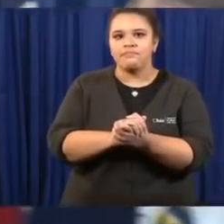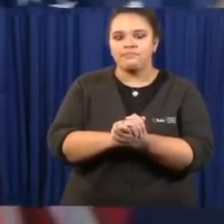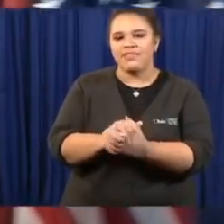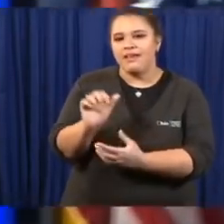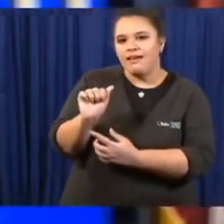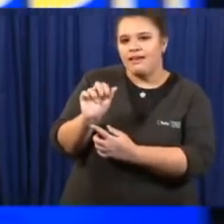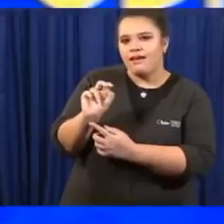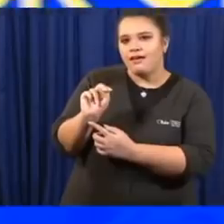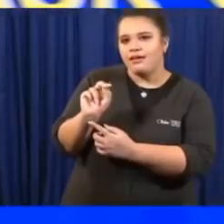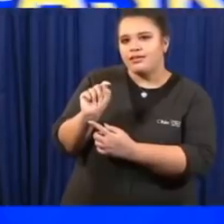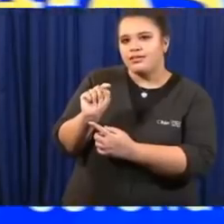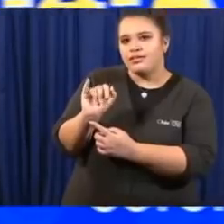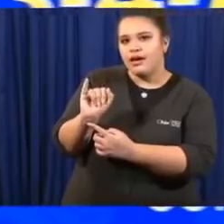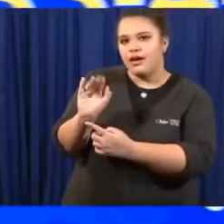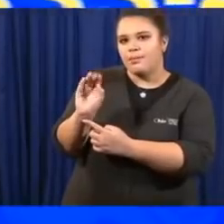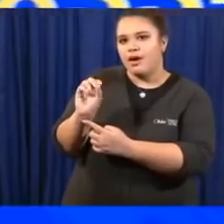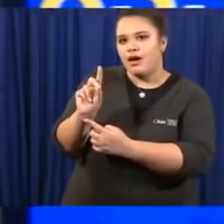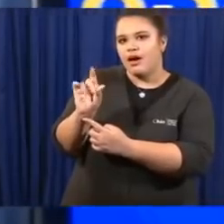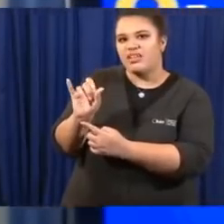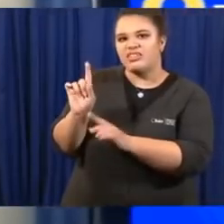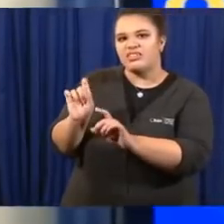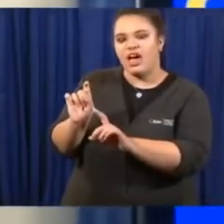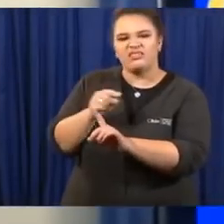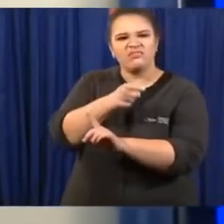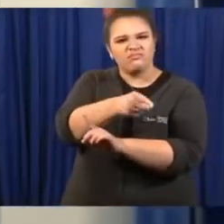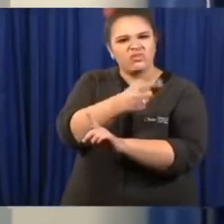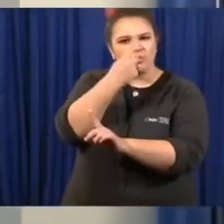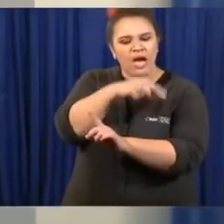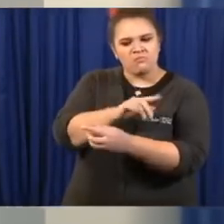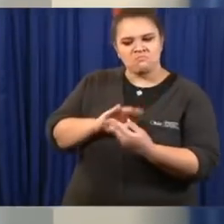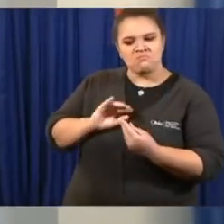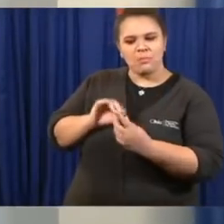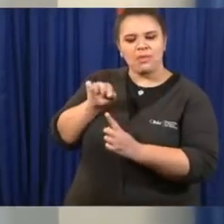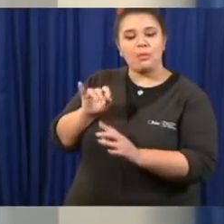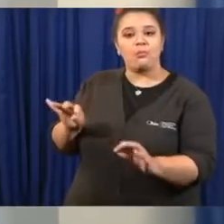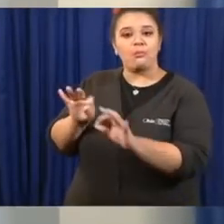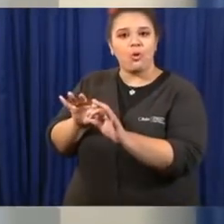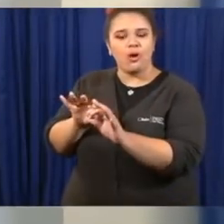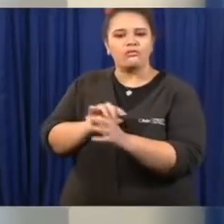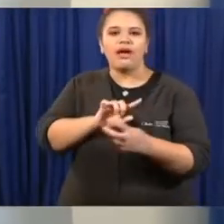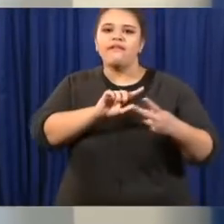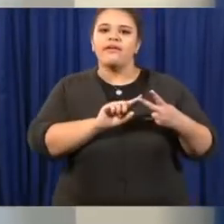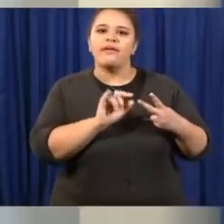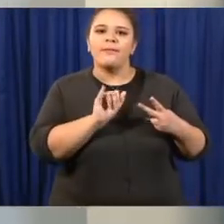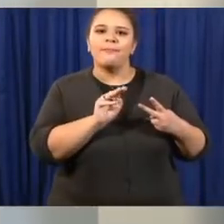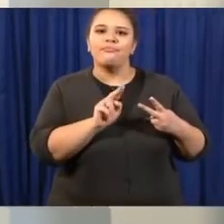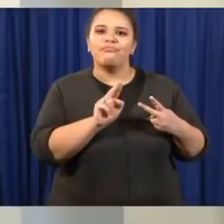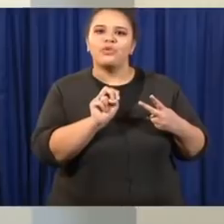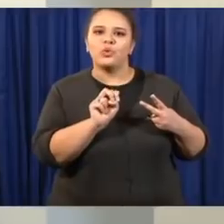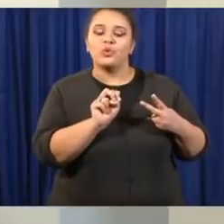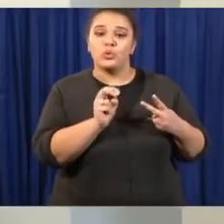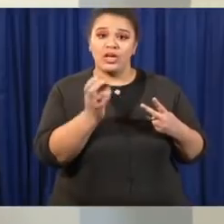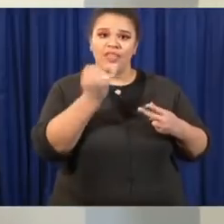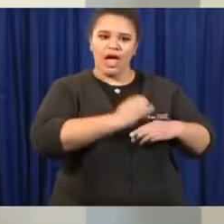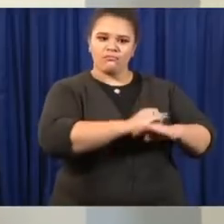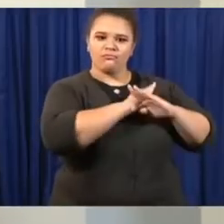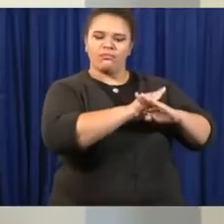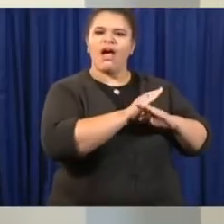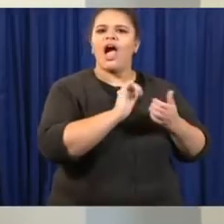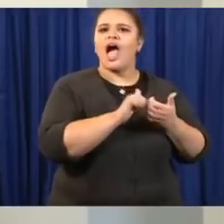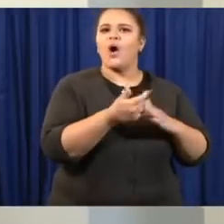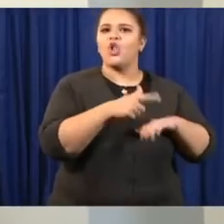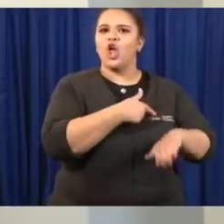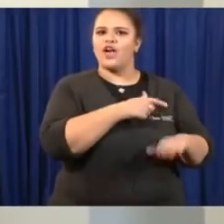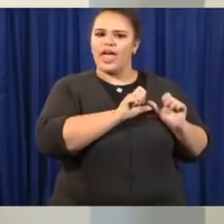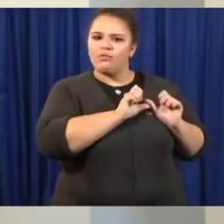antibody tests, where we are with that, and then also what we know about how long people stay immune when they've recovered?